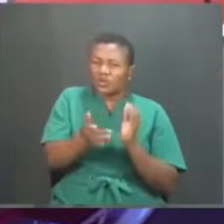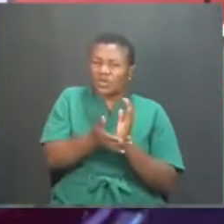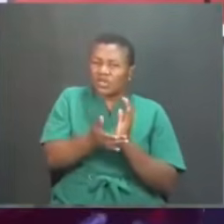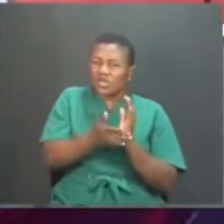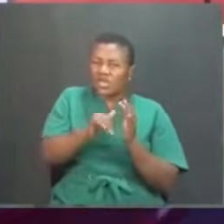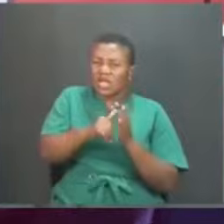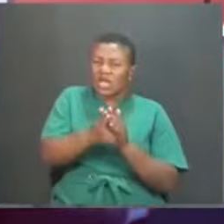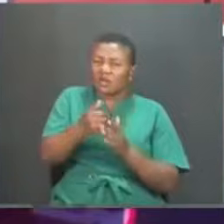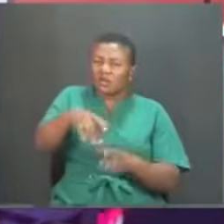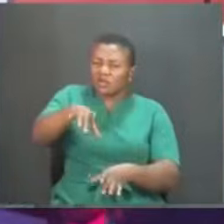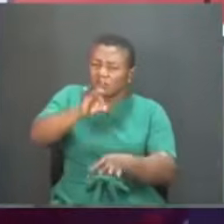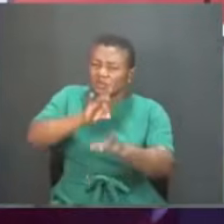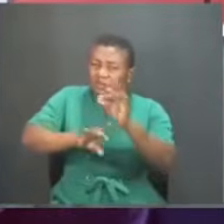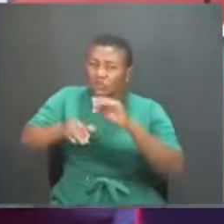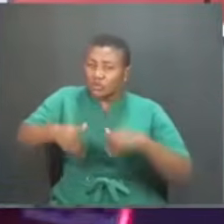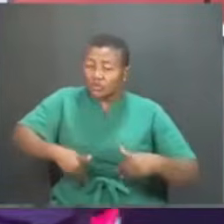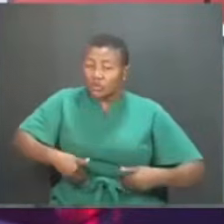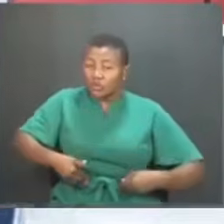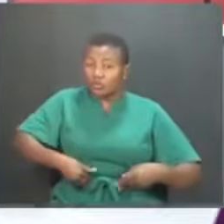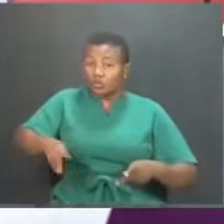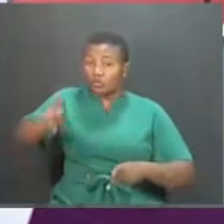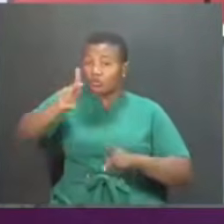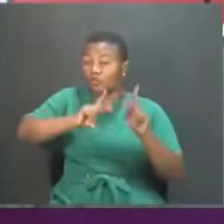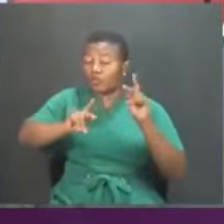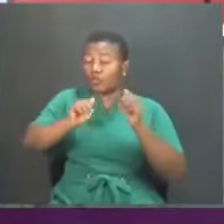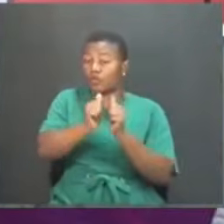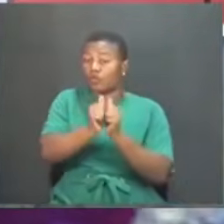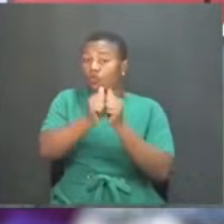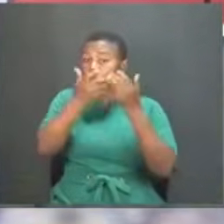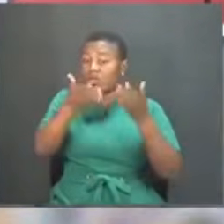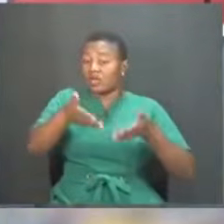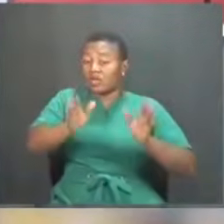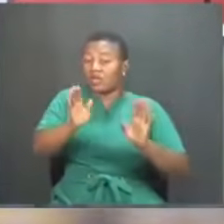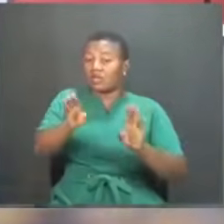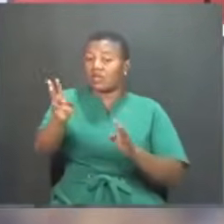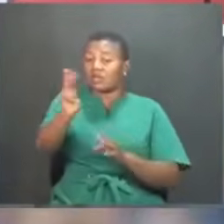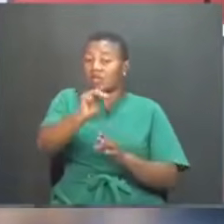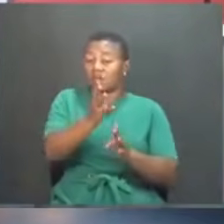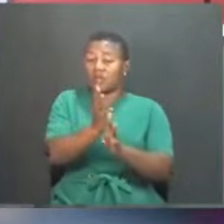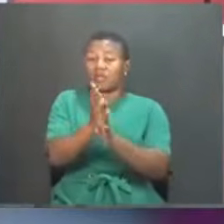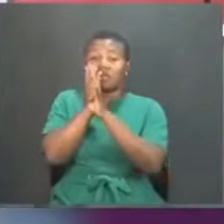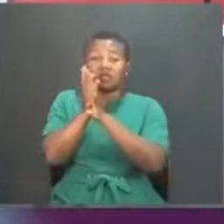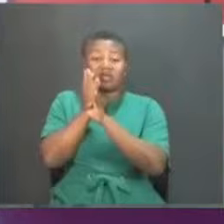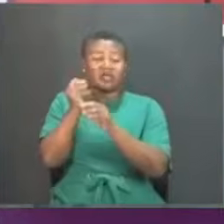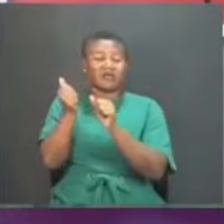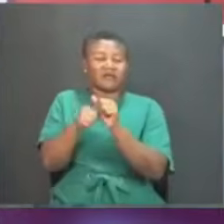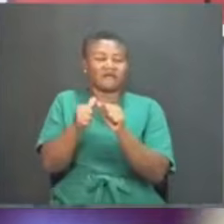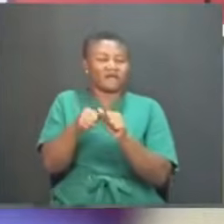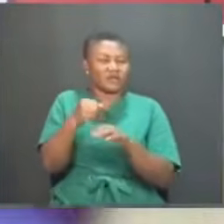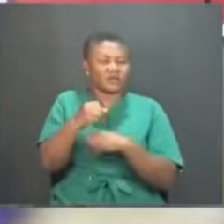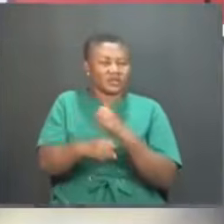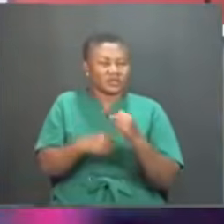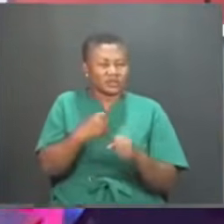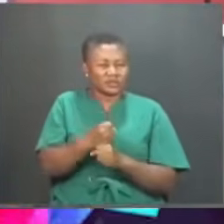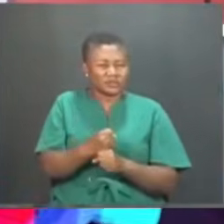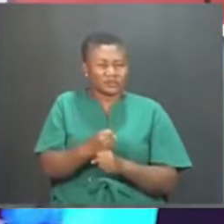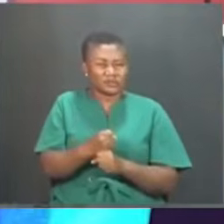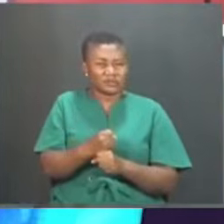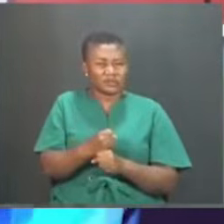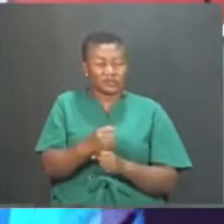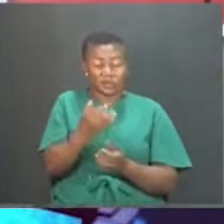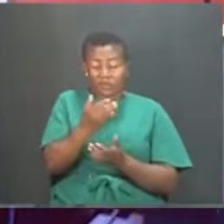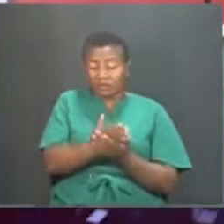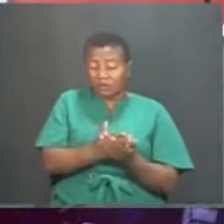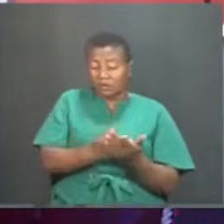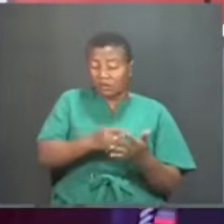men without allowing them to go and queue every year like we are seeing. Mr. Speaker, some of these